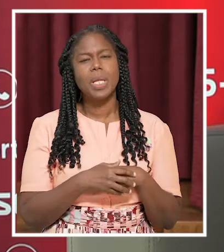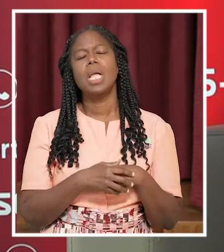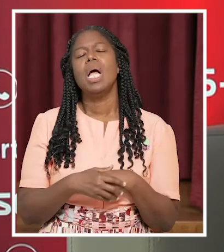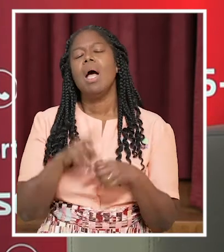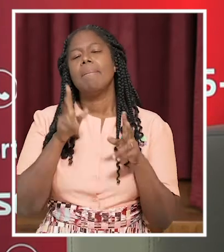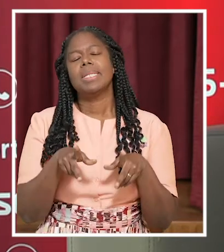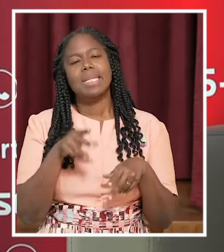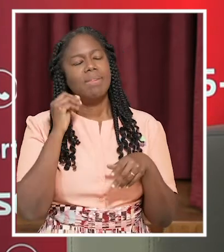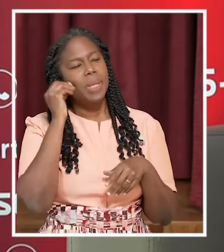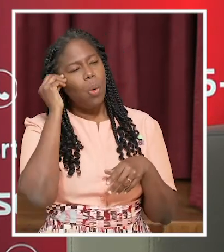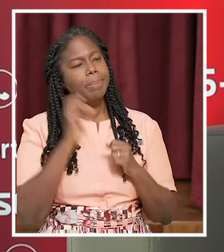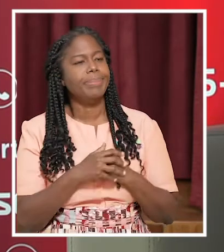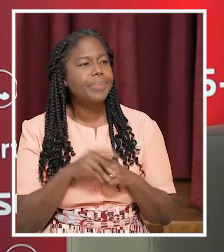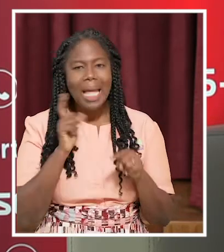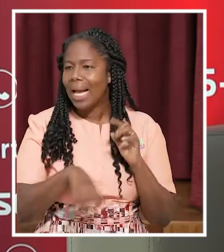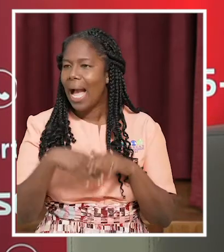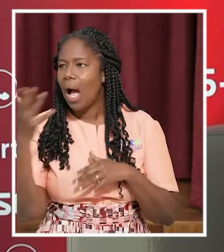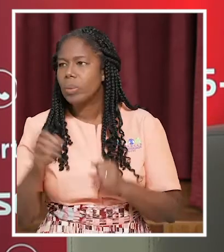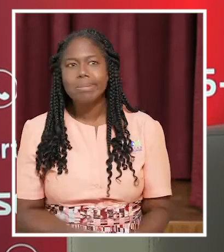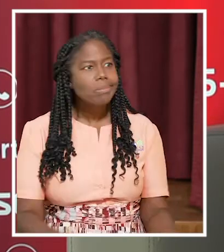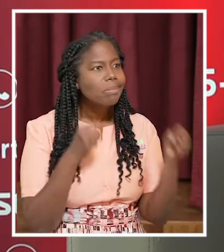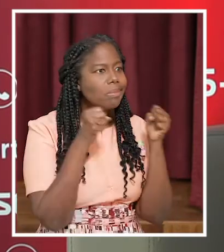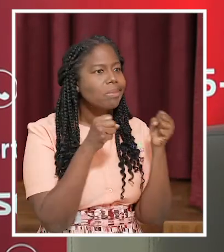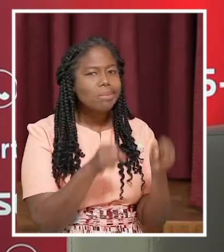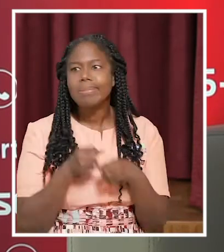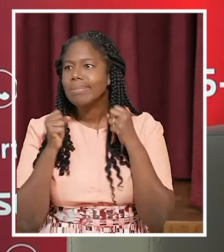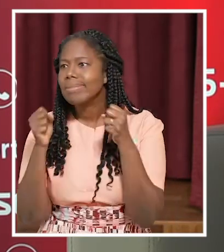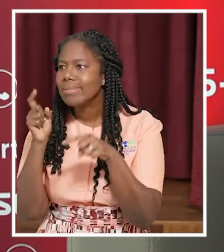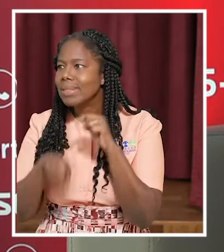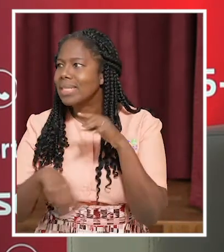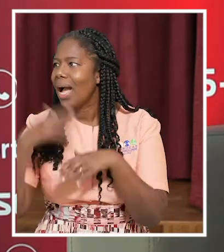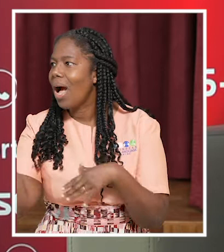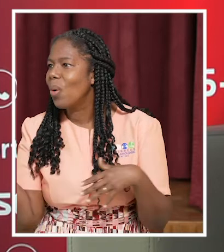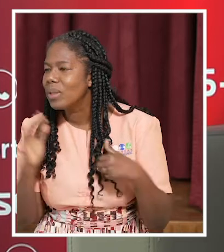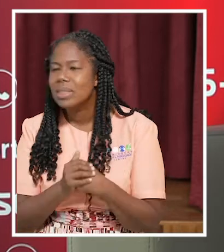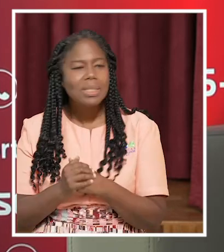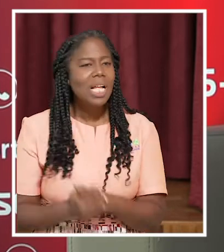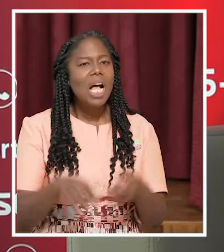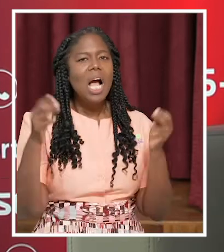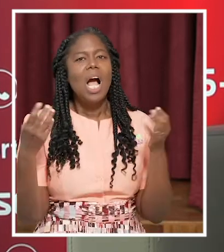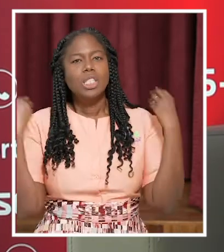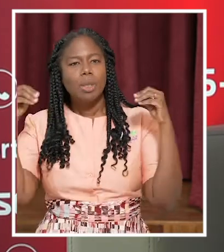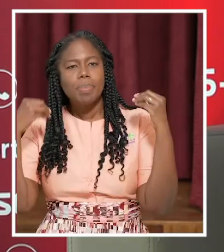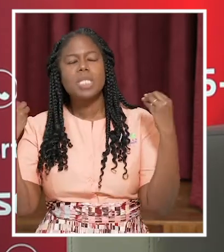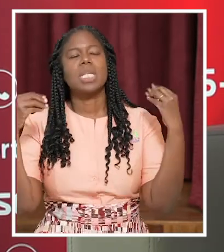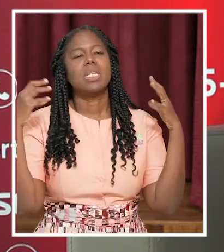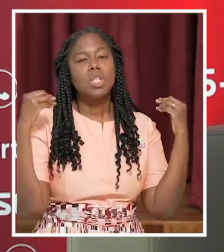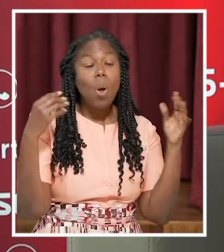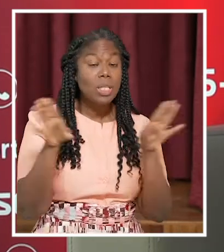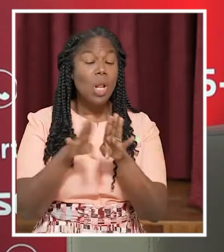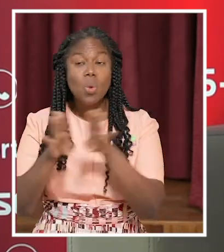out, there's a curfew, stops are closed, tempers could flare, persons become a little